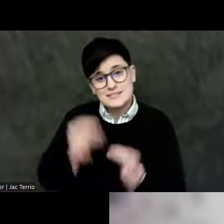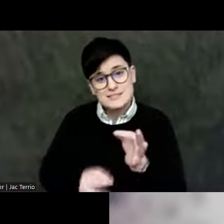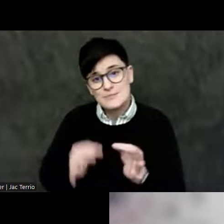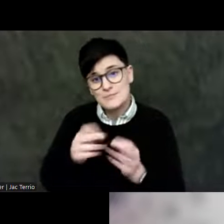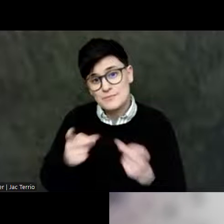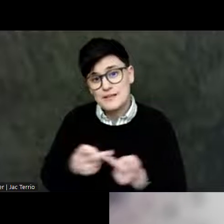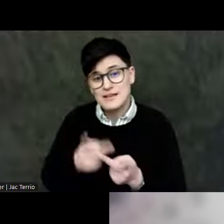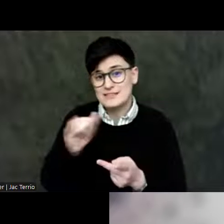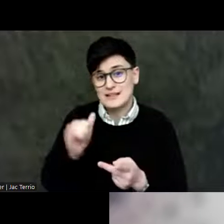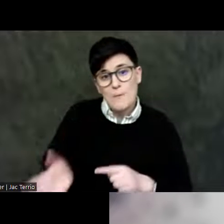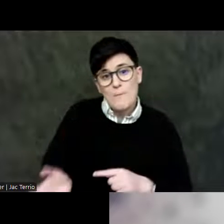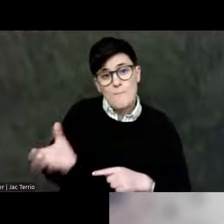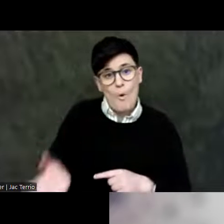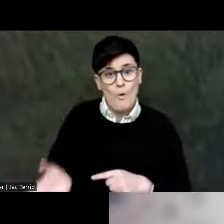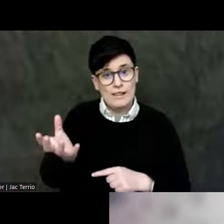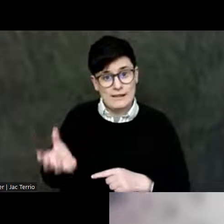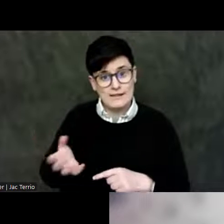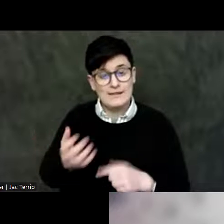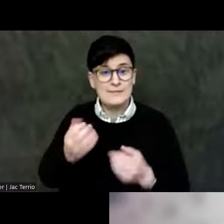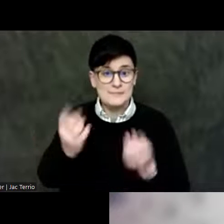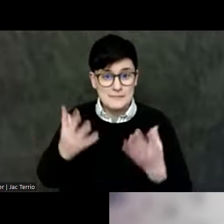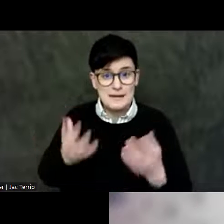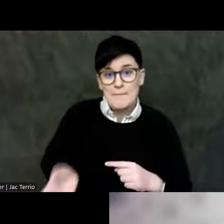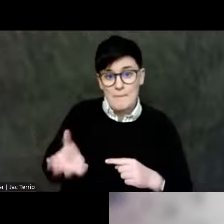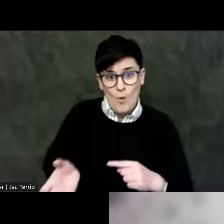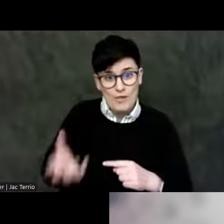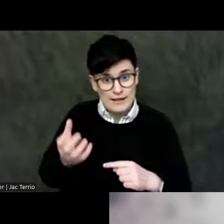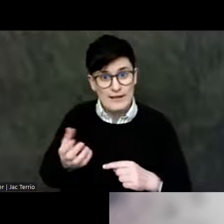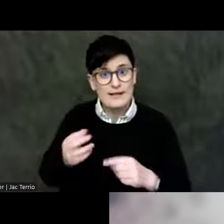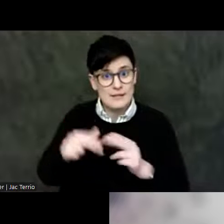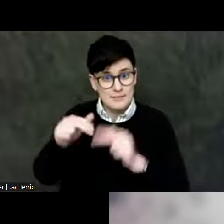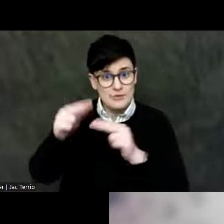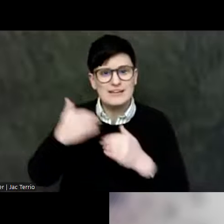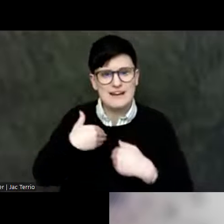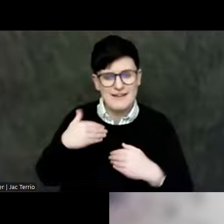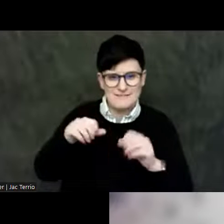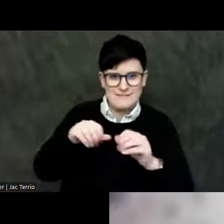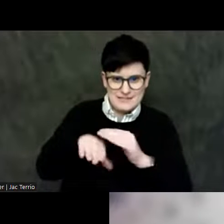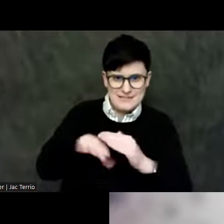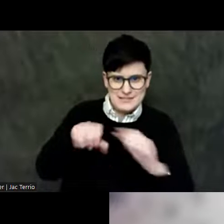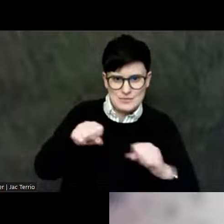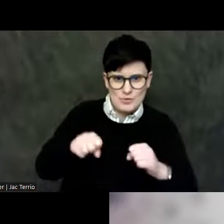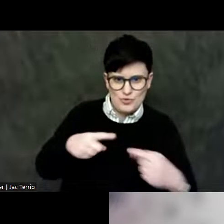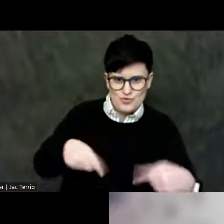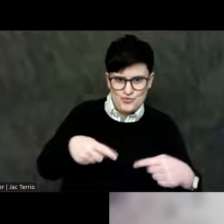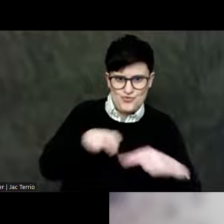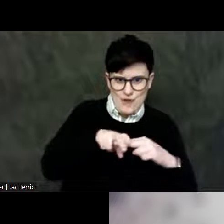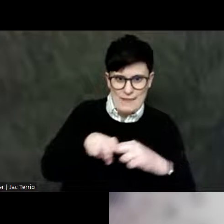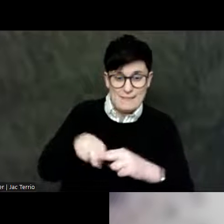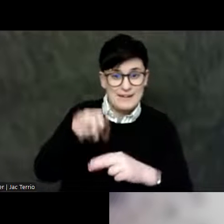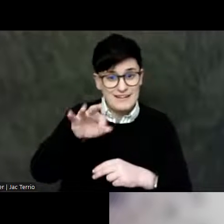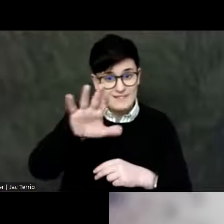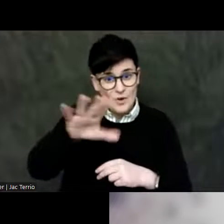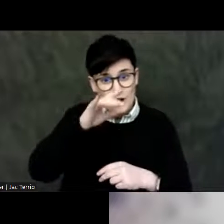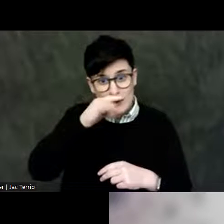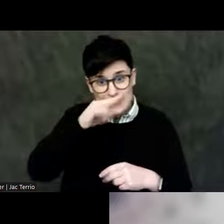bowling alley, a lot of the bowling alleys now have the accessible ramps. So if your child's in a wheelchair and they just put the ramp right in